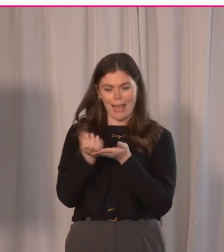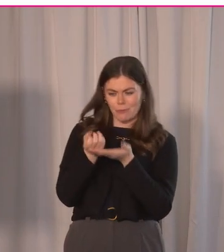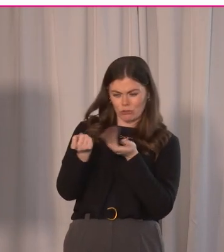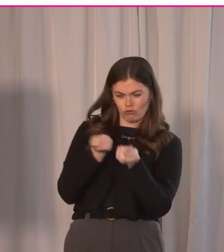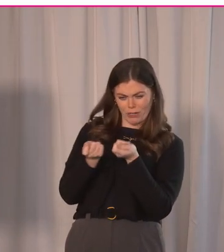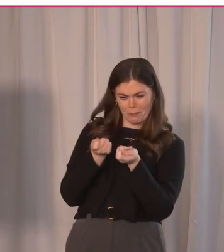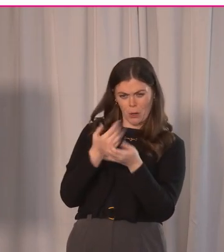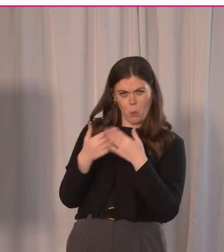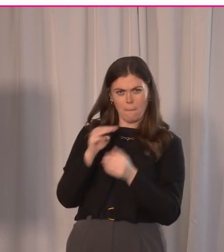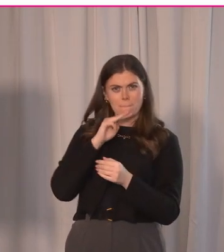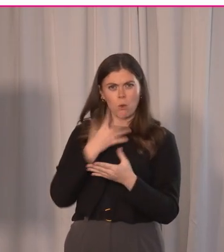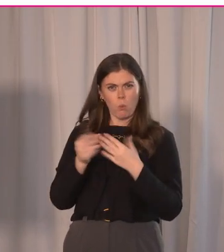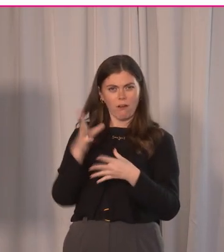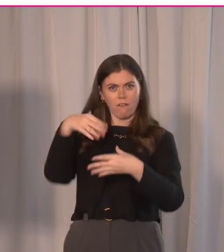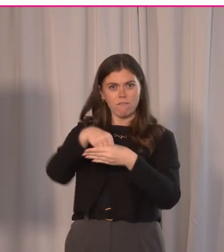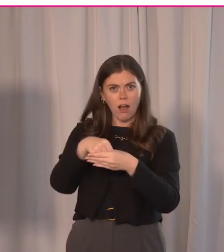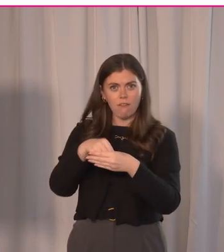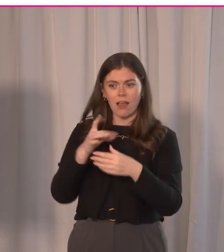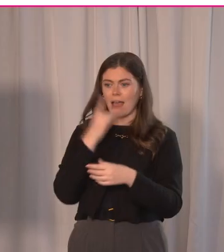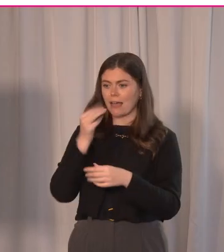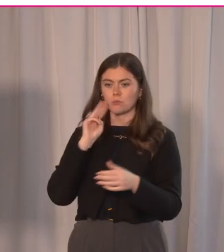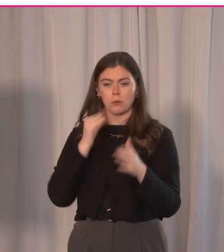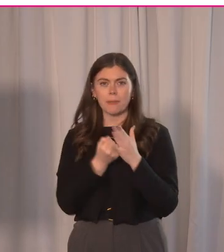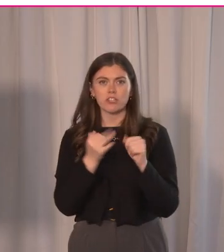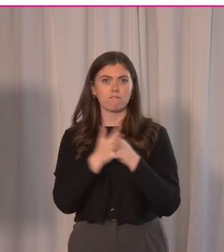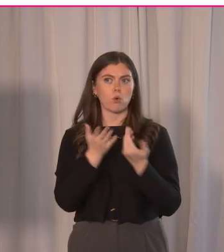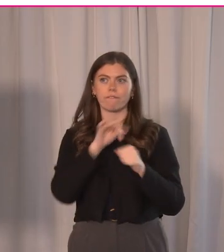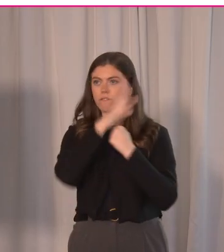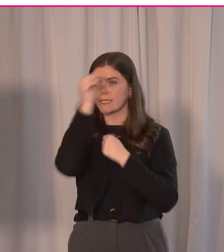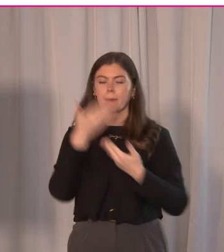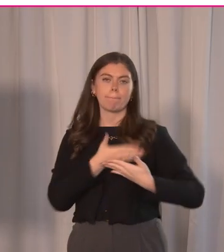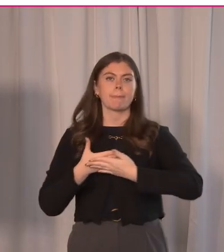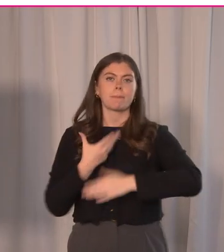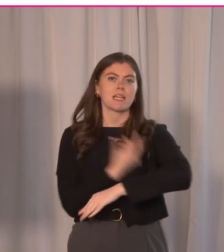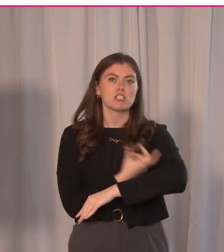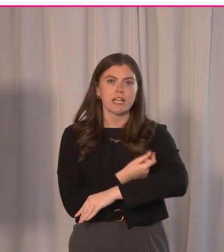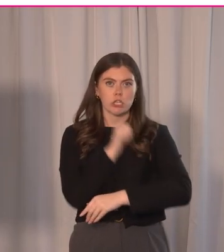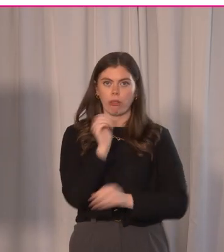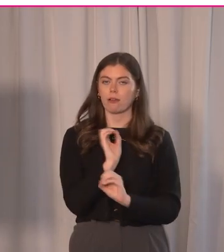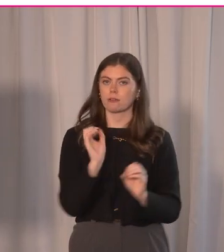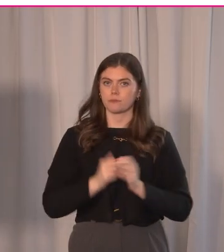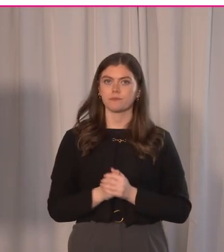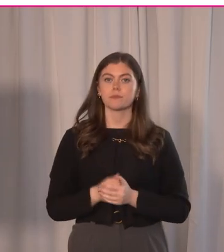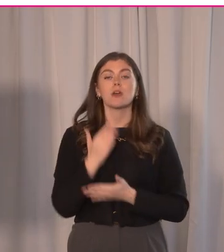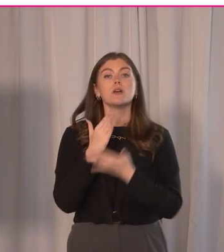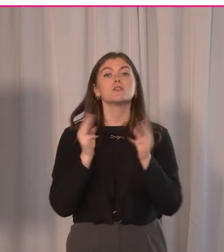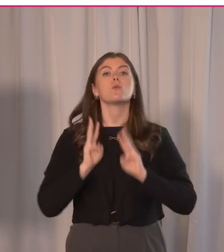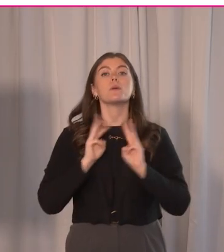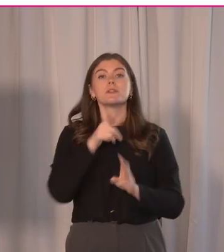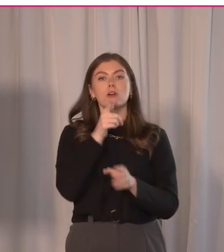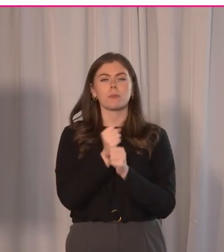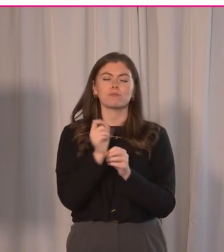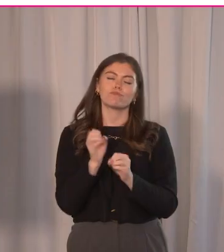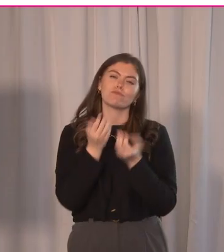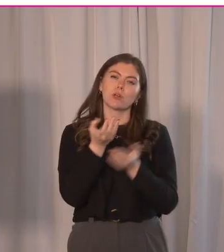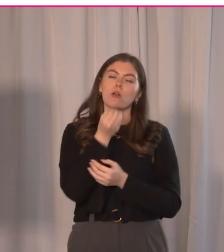asked for consent for things like a baby's injections. Some of them gave lovely